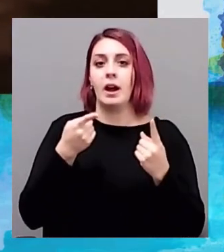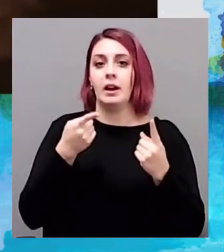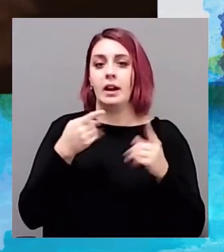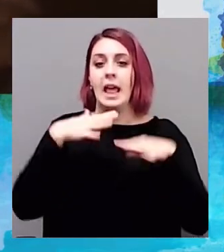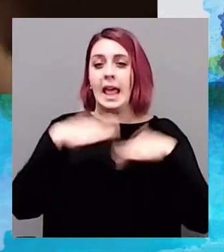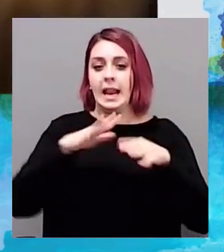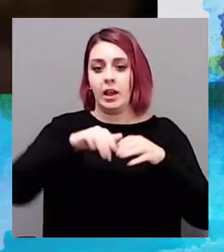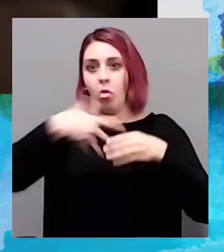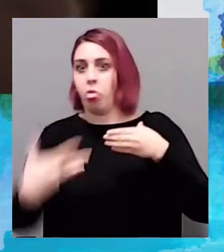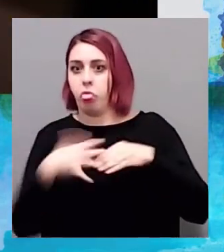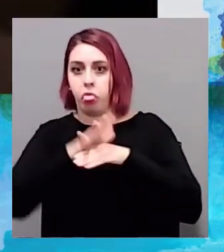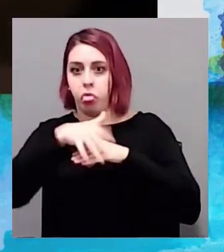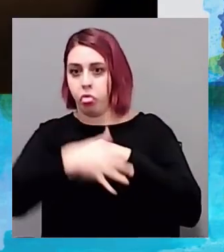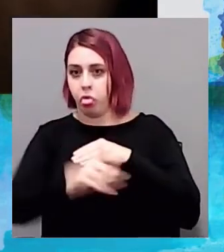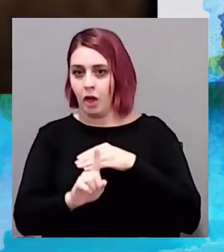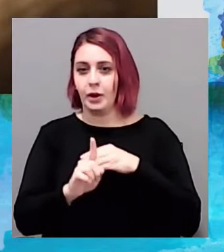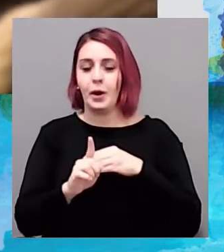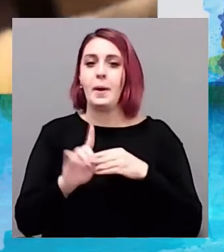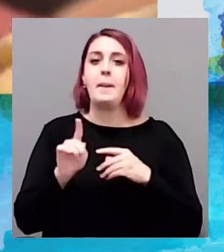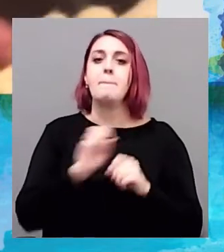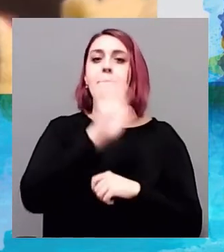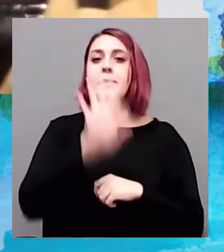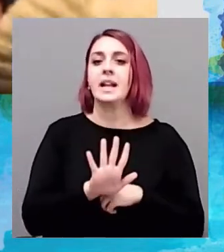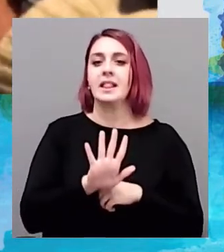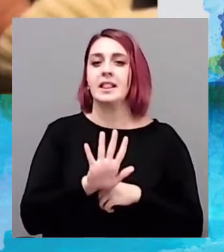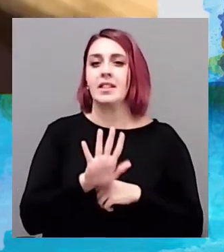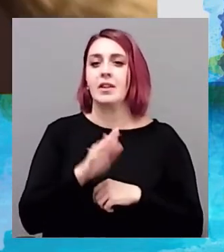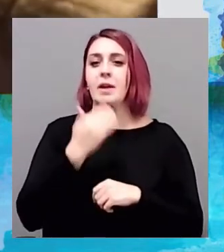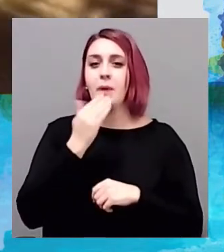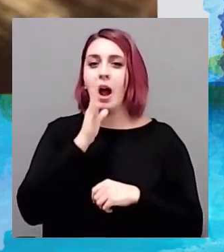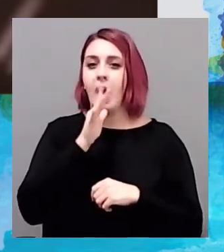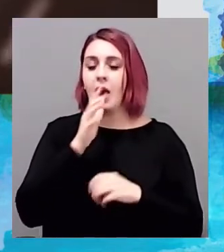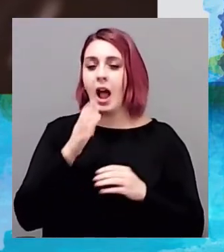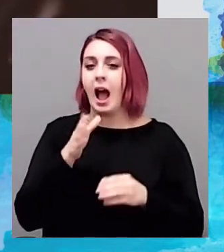Talking about the different uses of the different types of pottery.